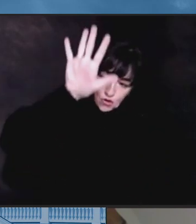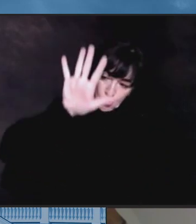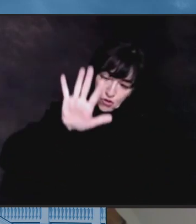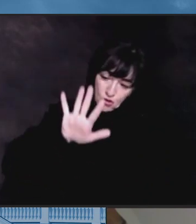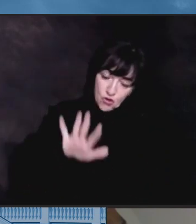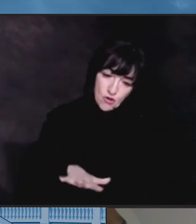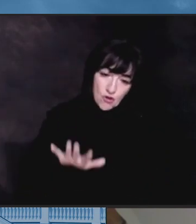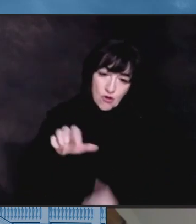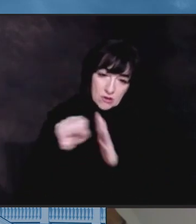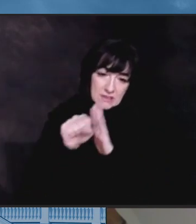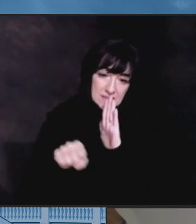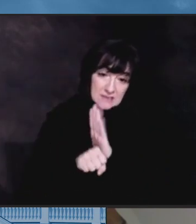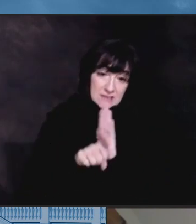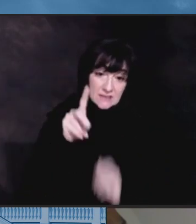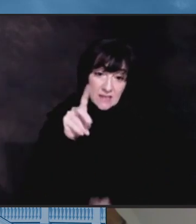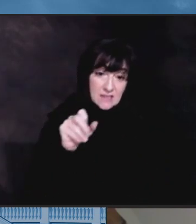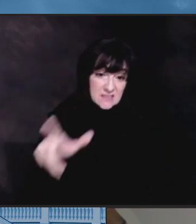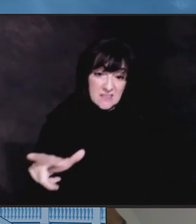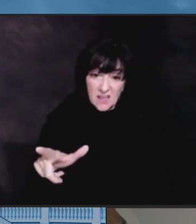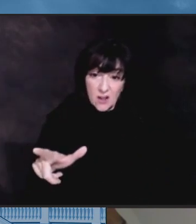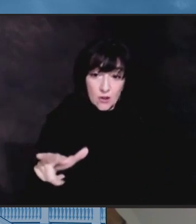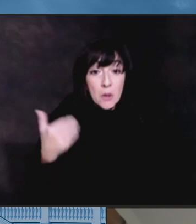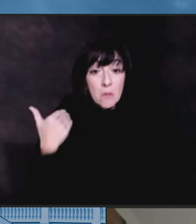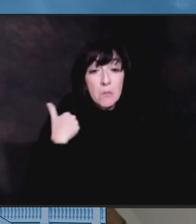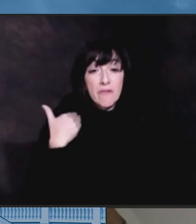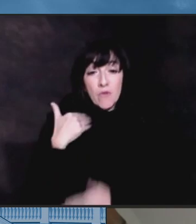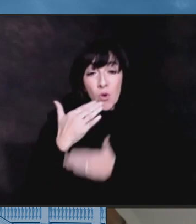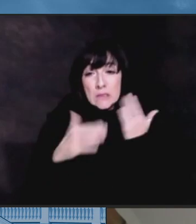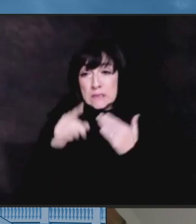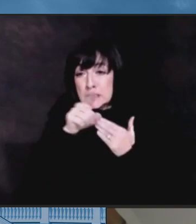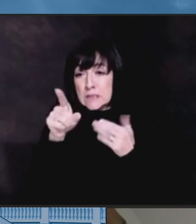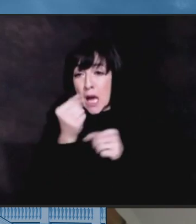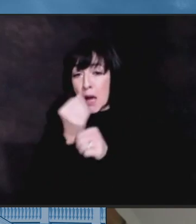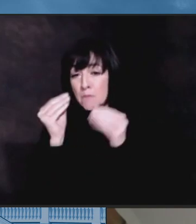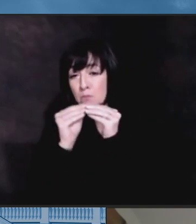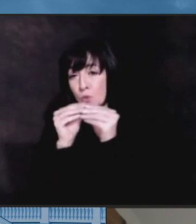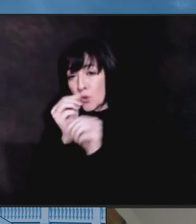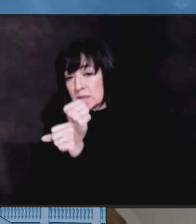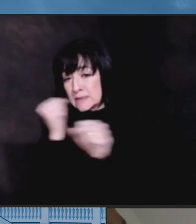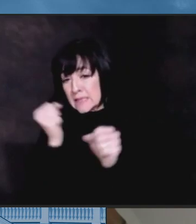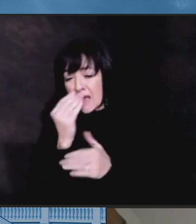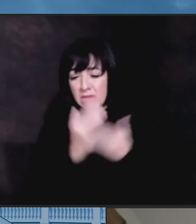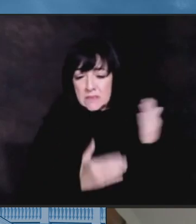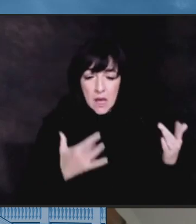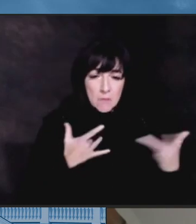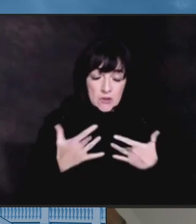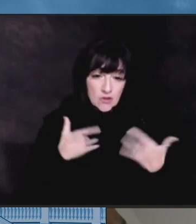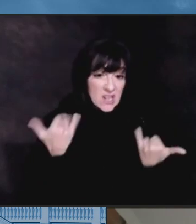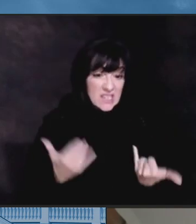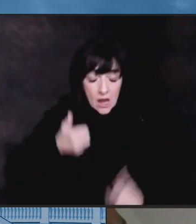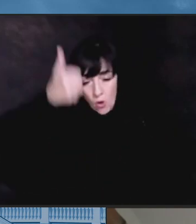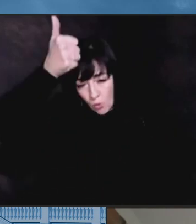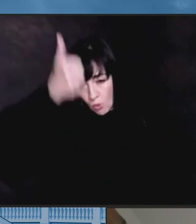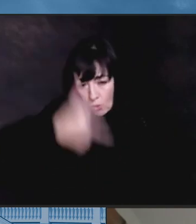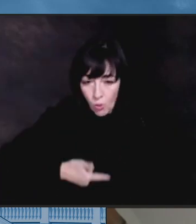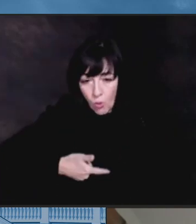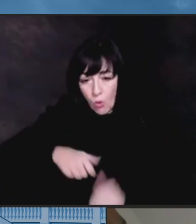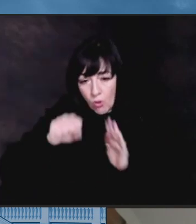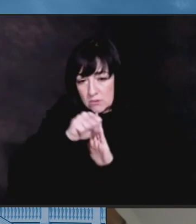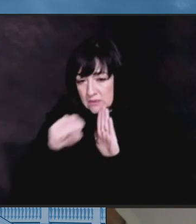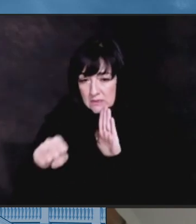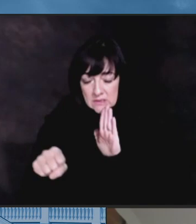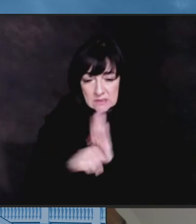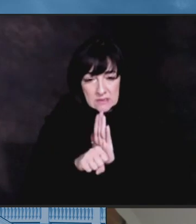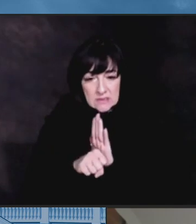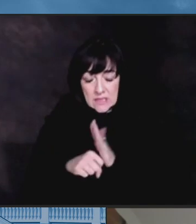state of which we're not concerned. That being said, our data are suggesting some